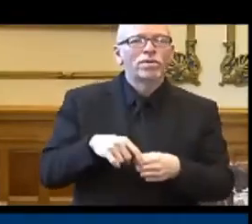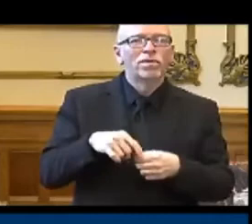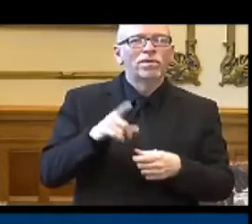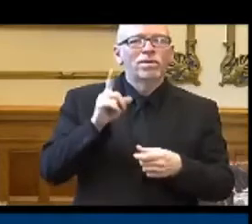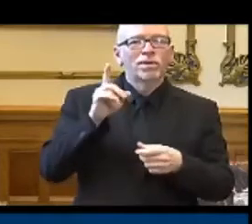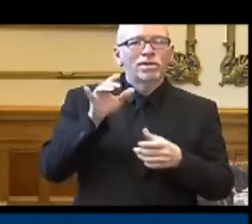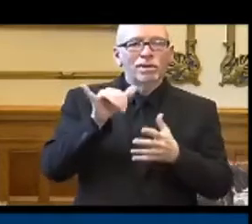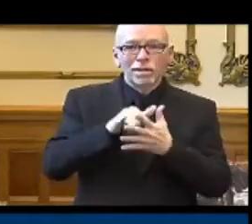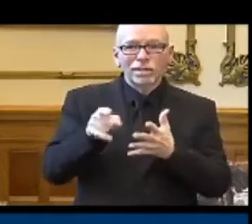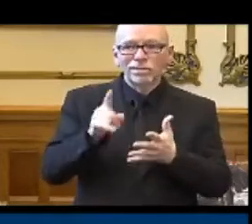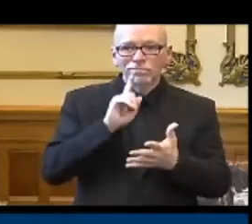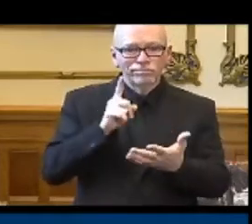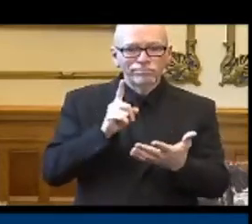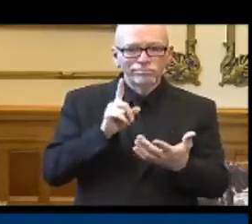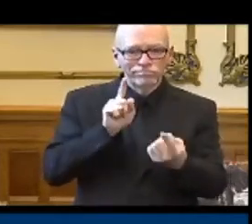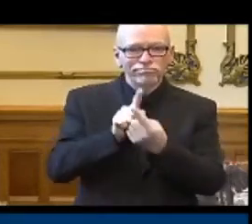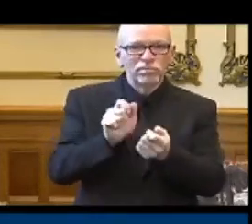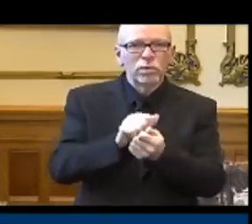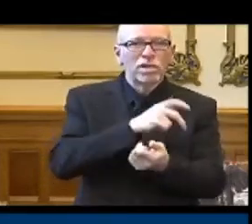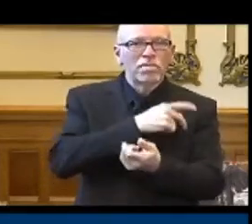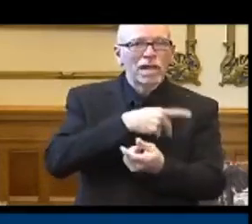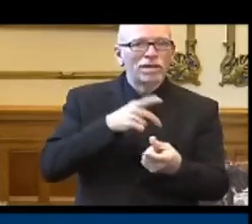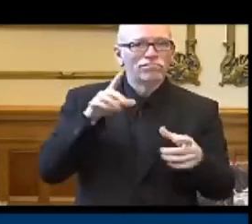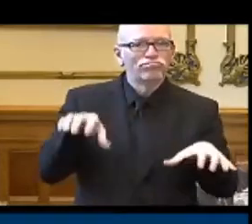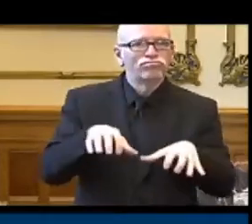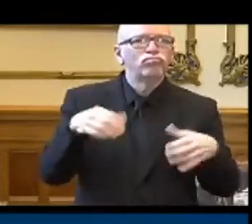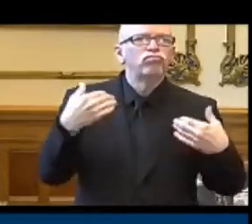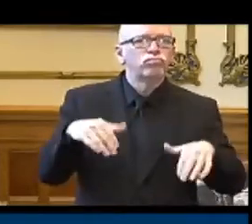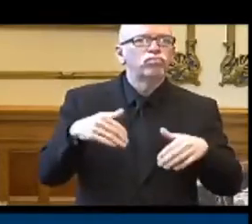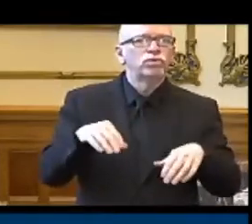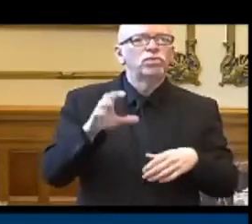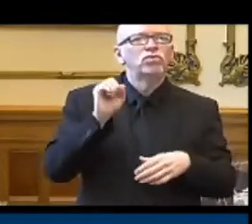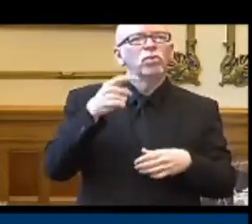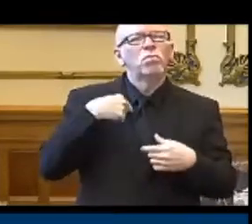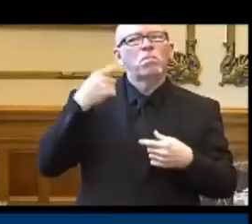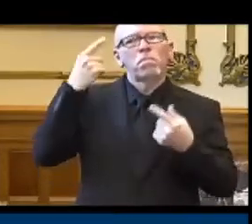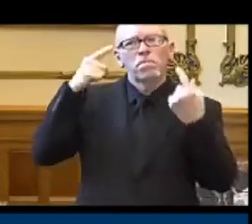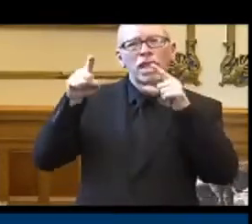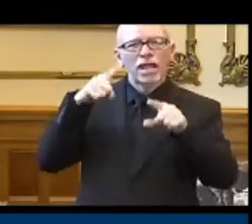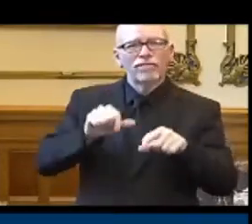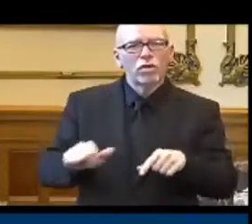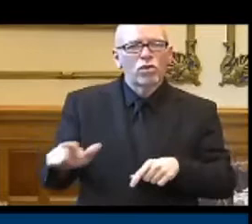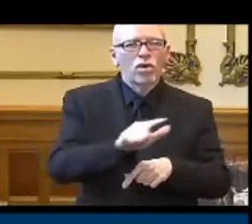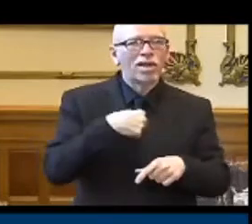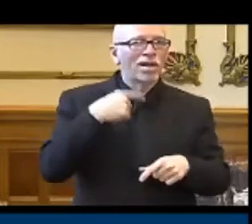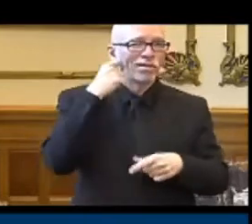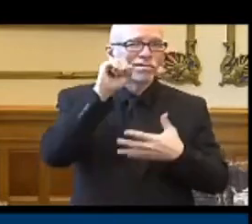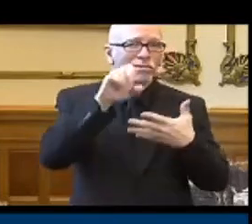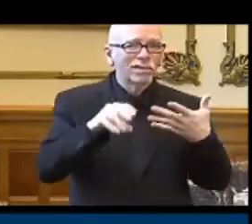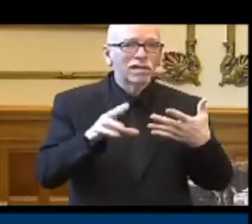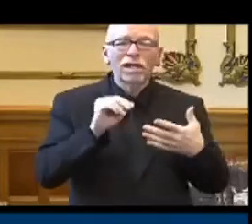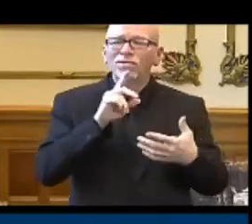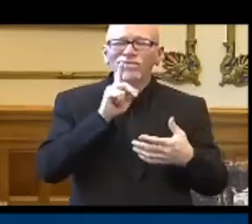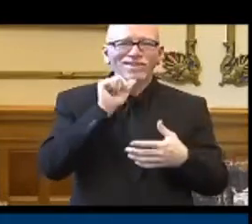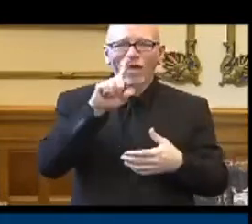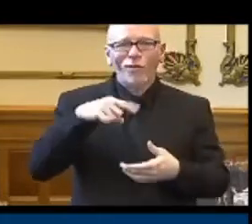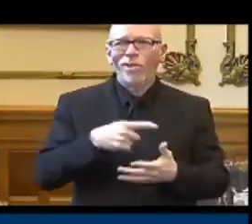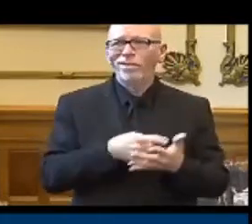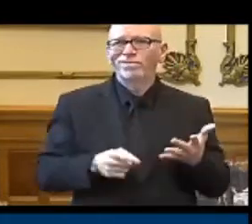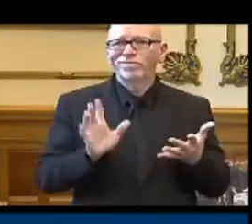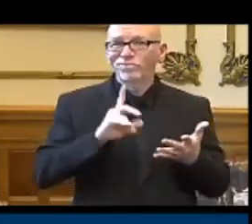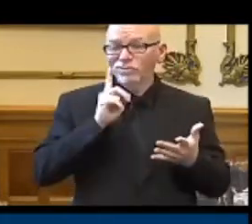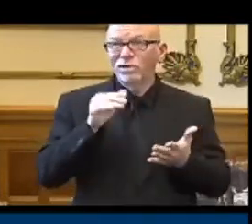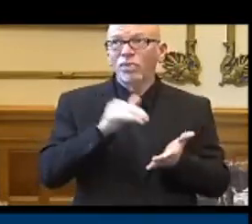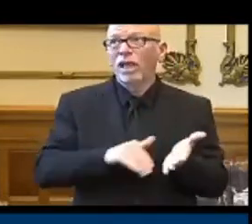in glove as you can get to this effort. And so on behalf of all those that I've just highlighted, and there are thousands, as I just